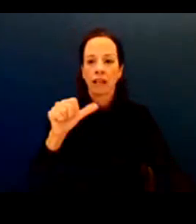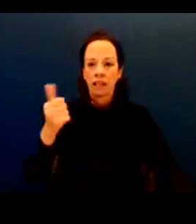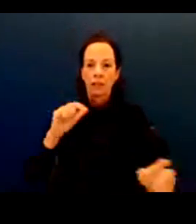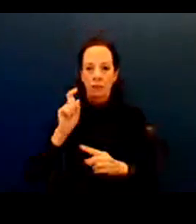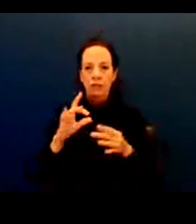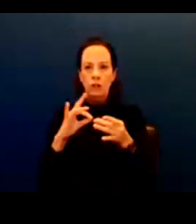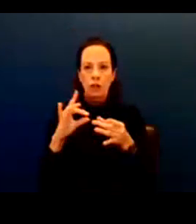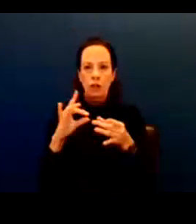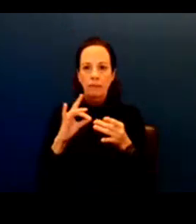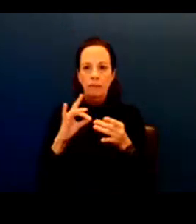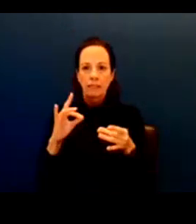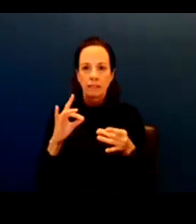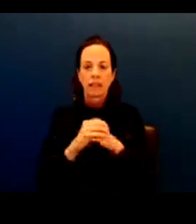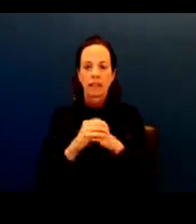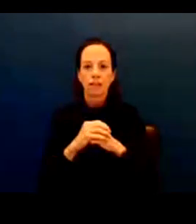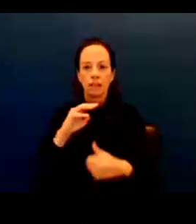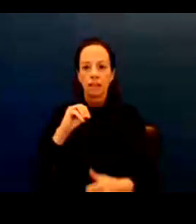Mr. Keck?